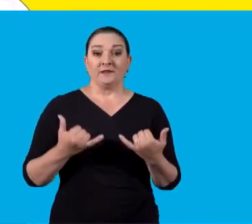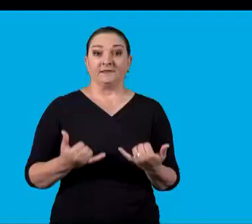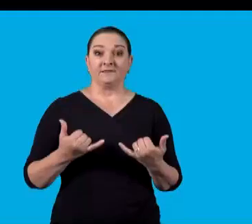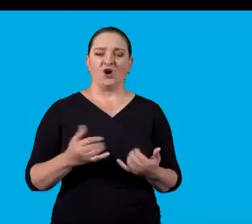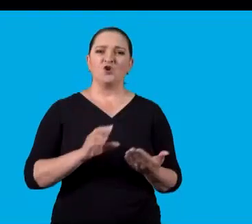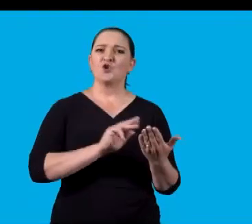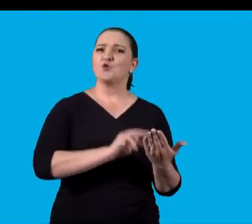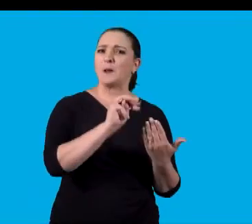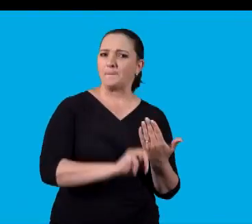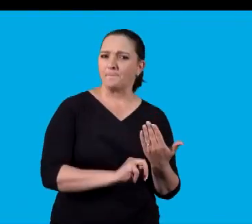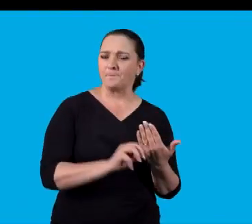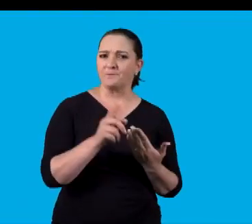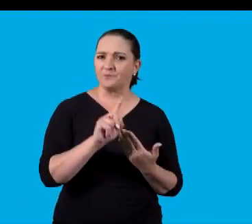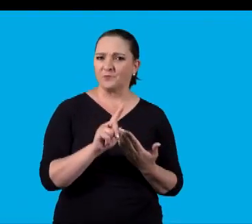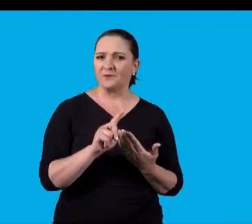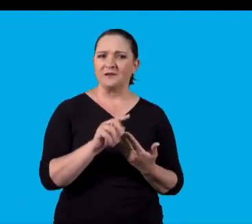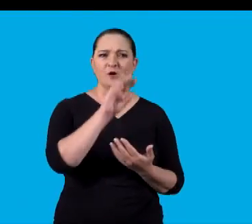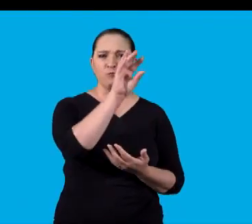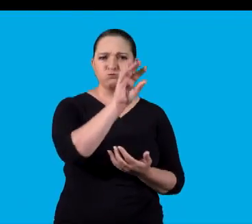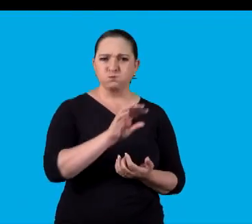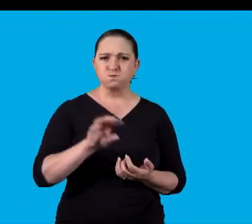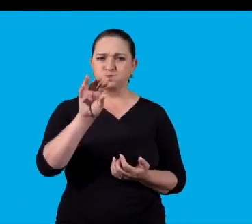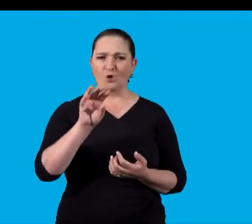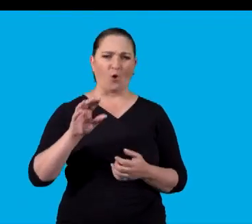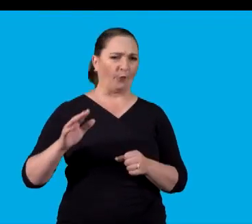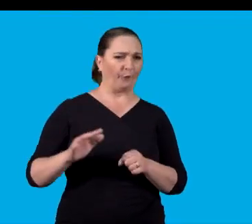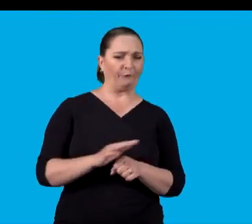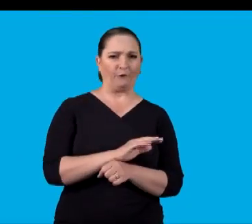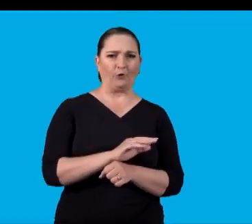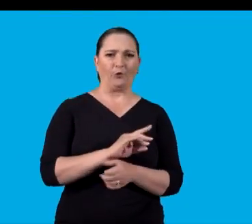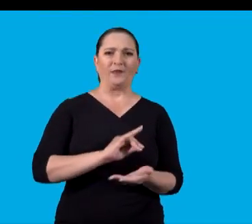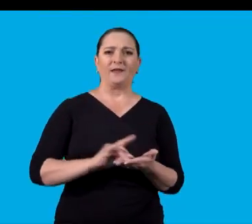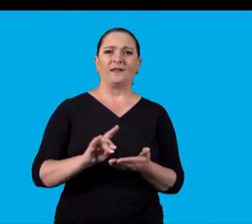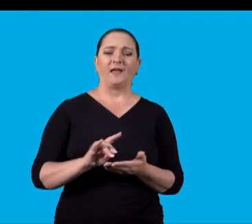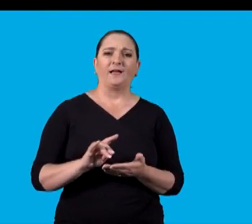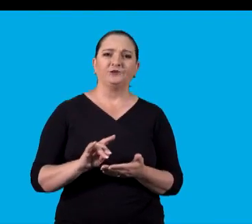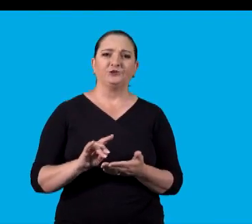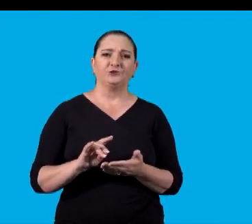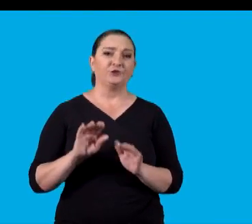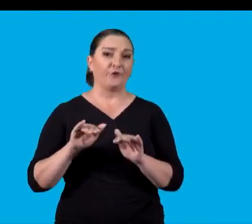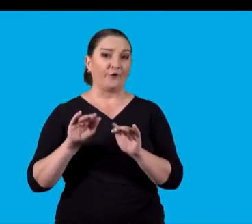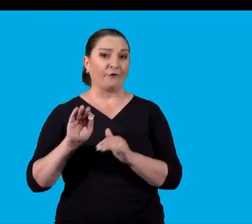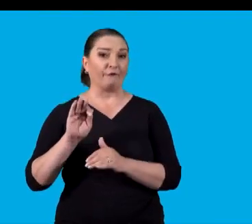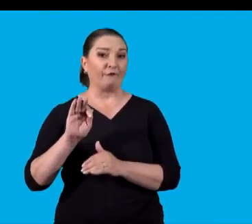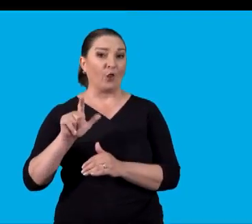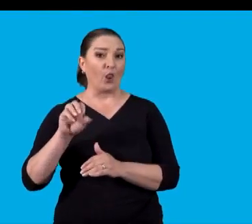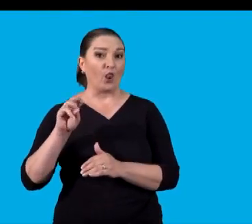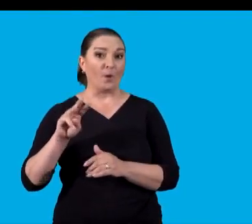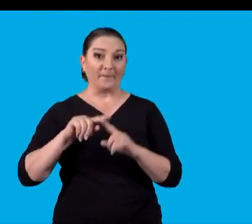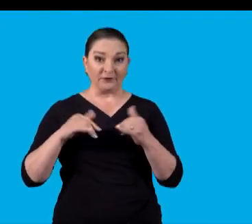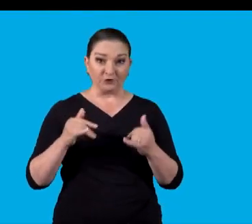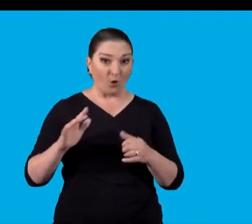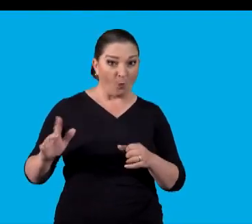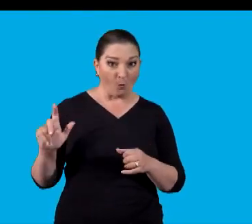Here is my curriculum scope. So this is the entire cash flow statement that I've broken down here. However, I will not cover everything.